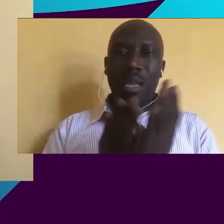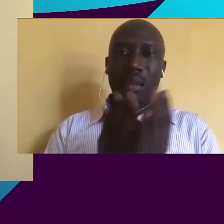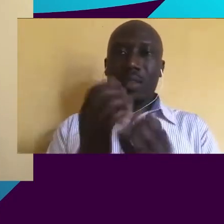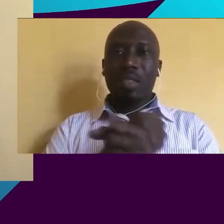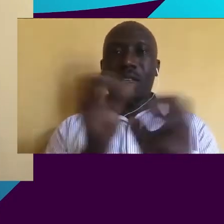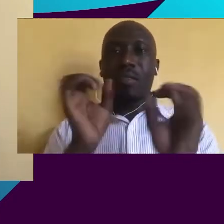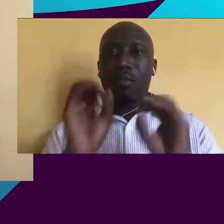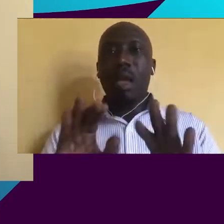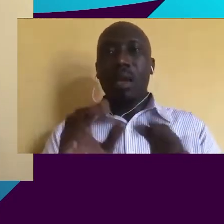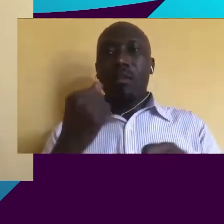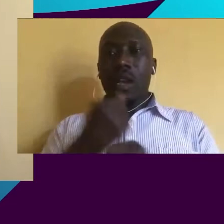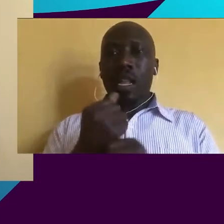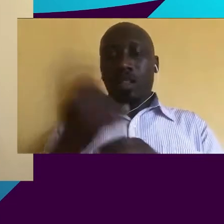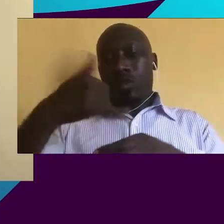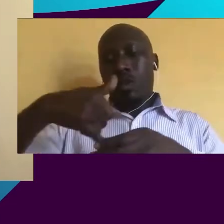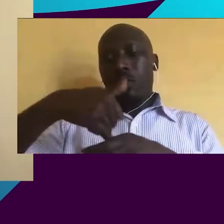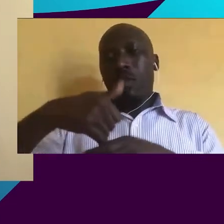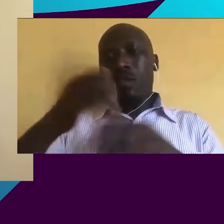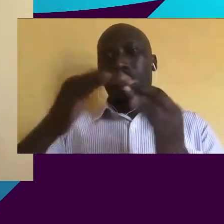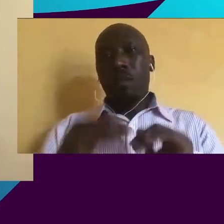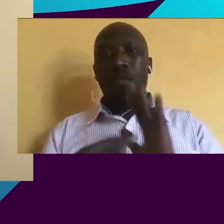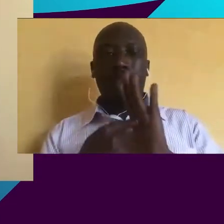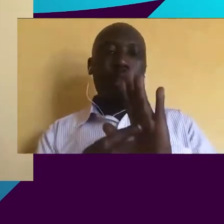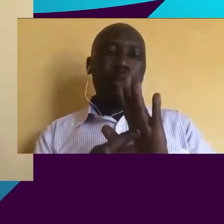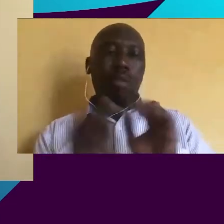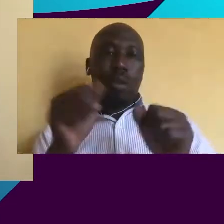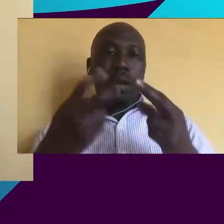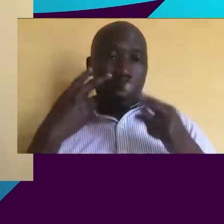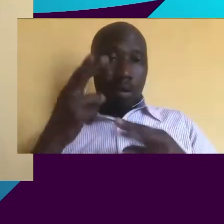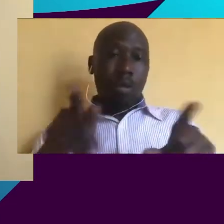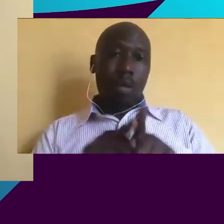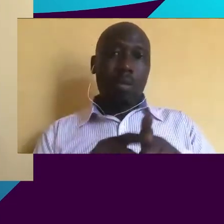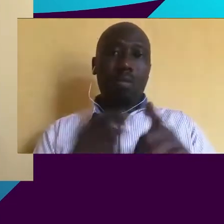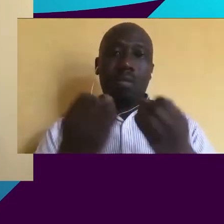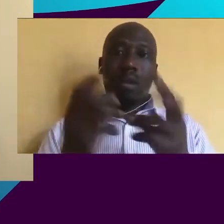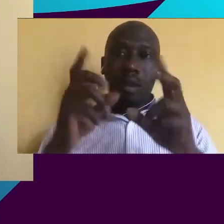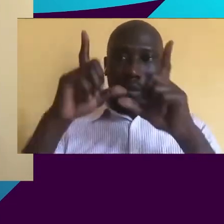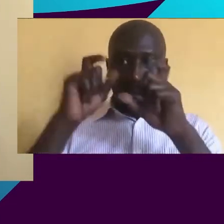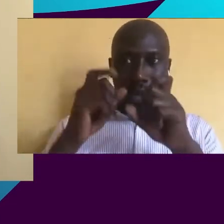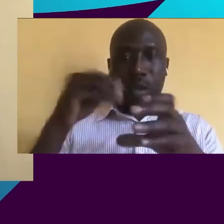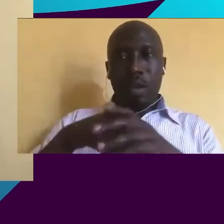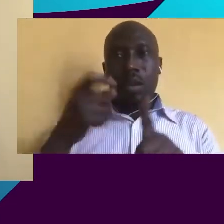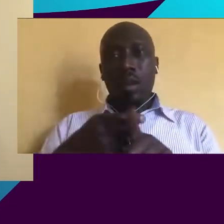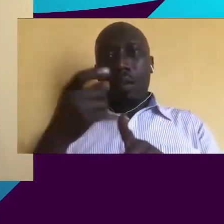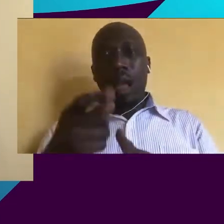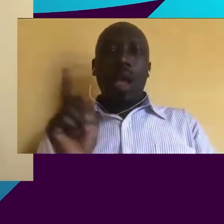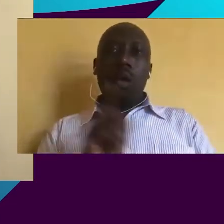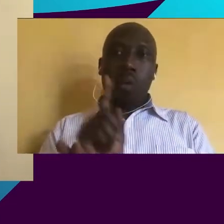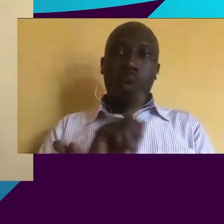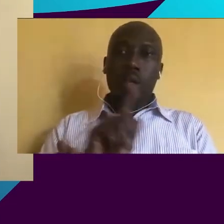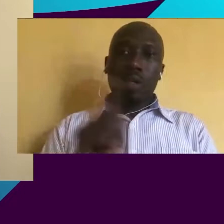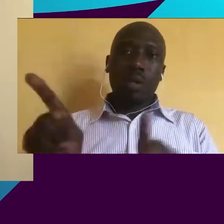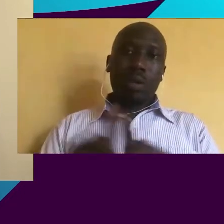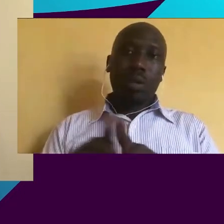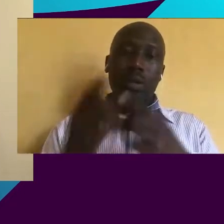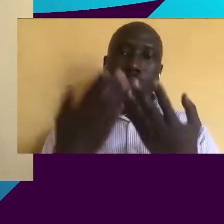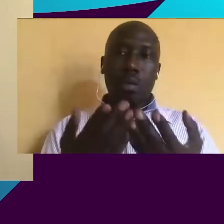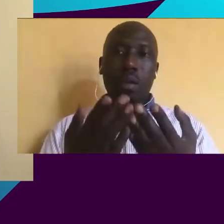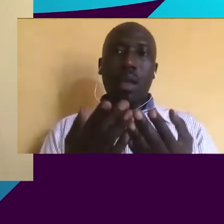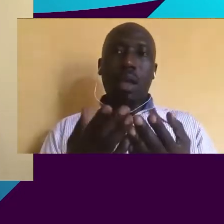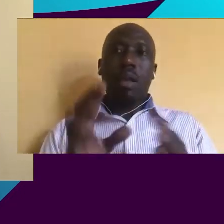engage. Like you can look at a lot of pitches in Kampala, Wakiso, and the Greater Masaka. You can